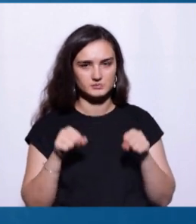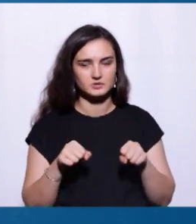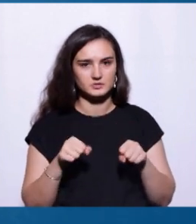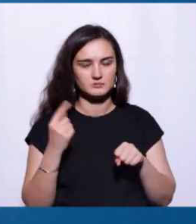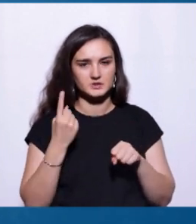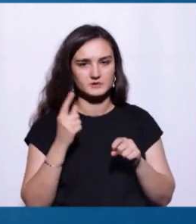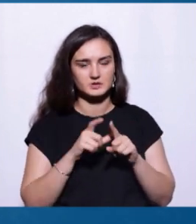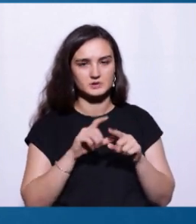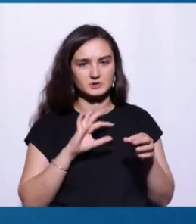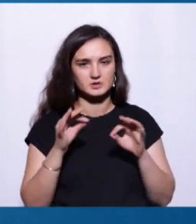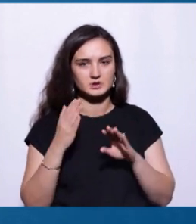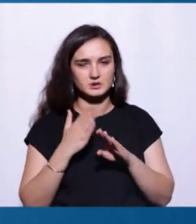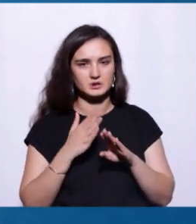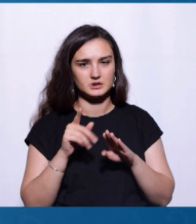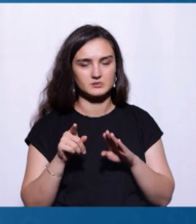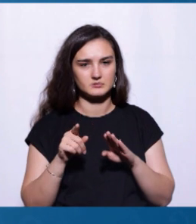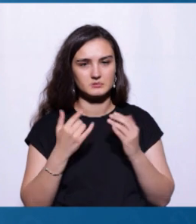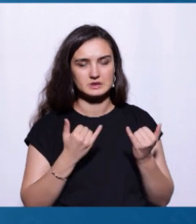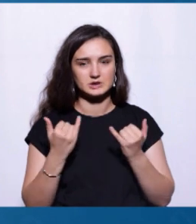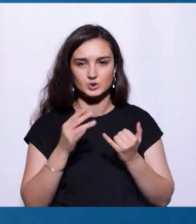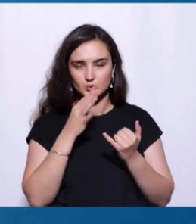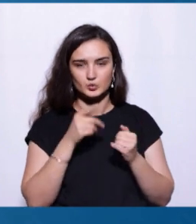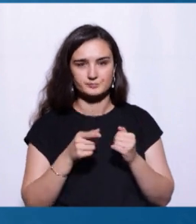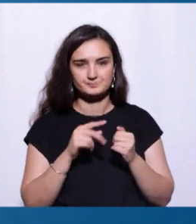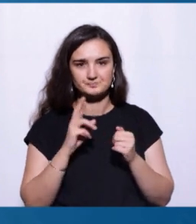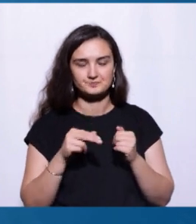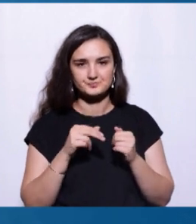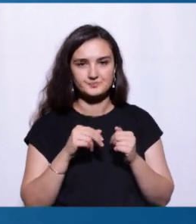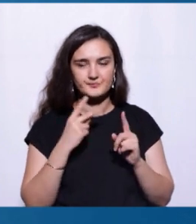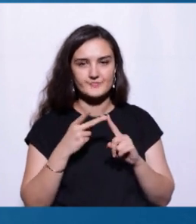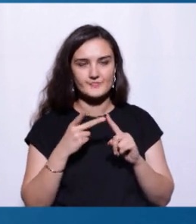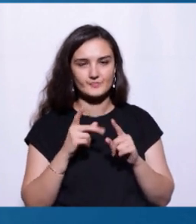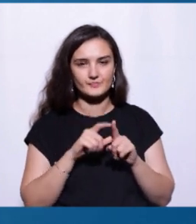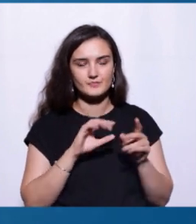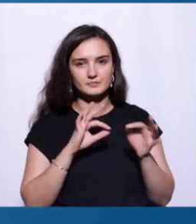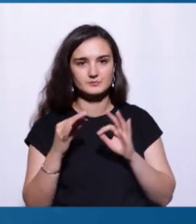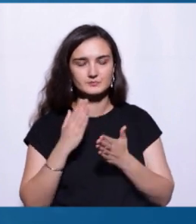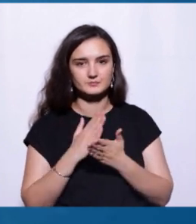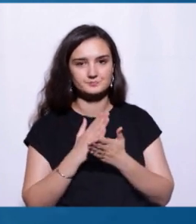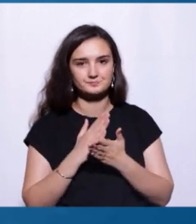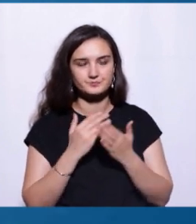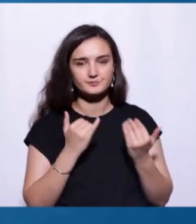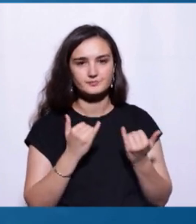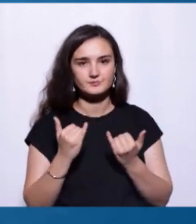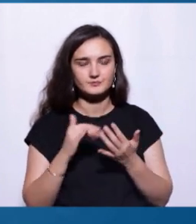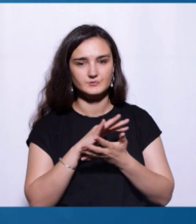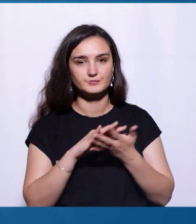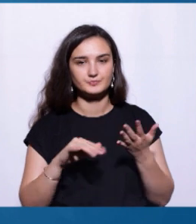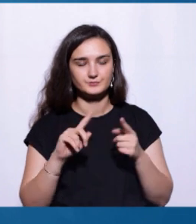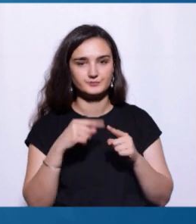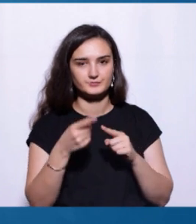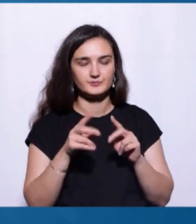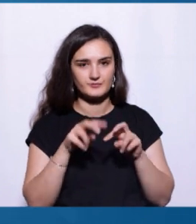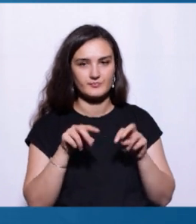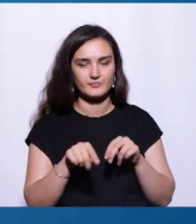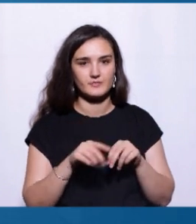The first sentence is present simple tense, and the second sentence is present continuous